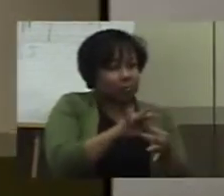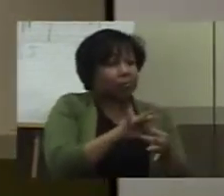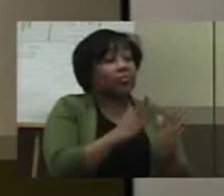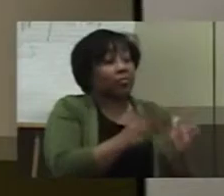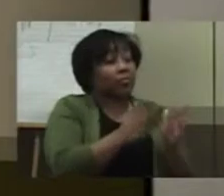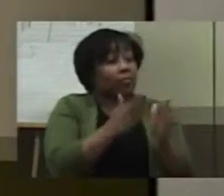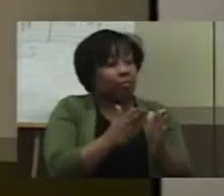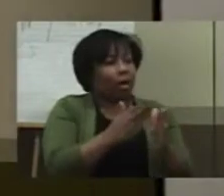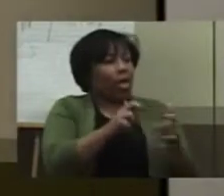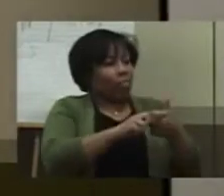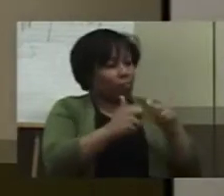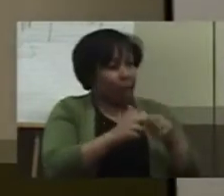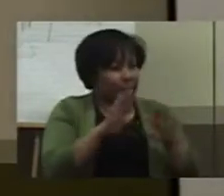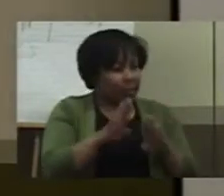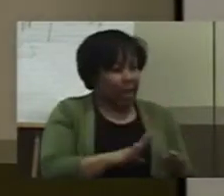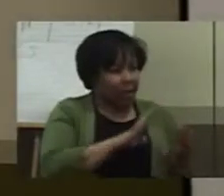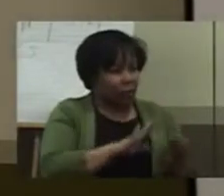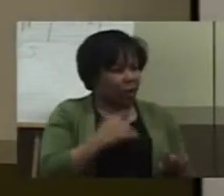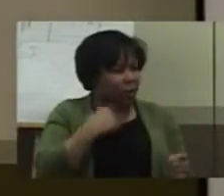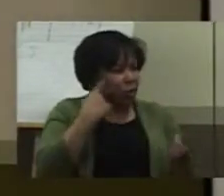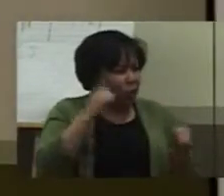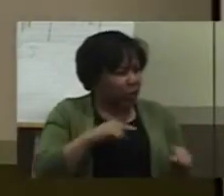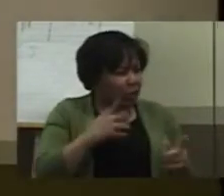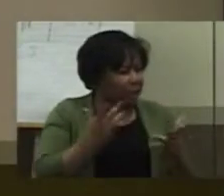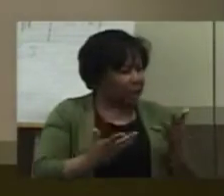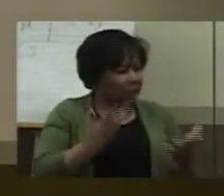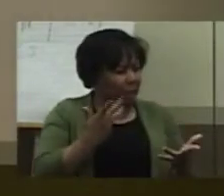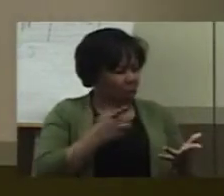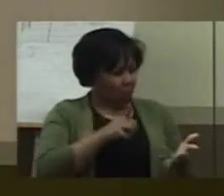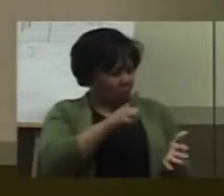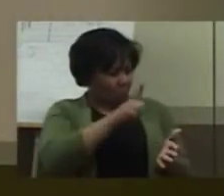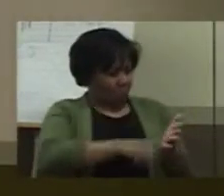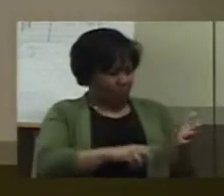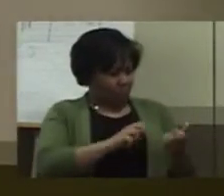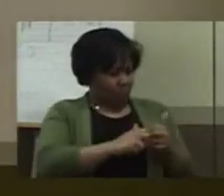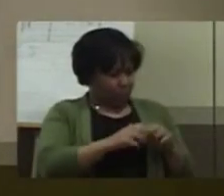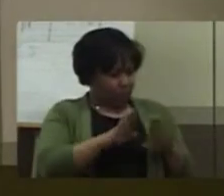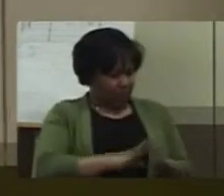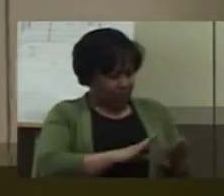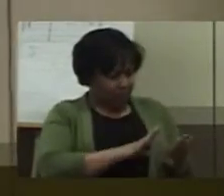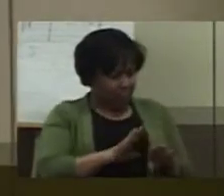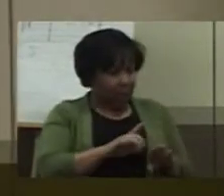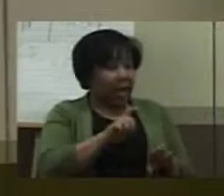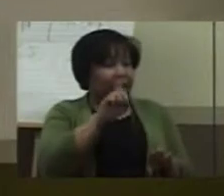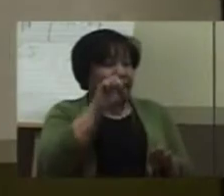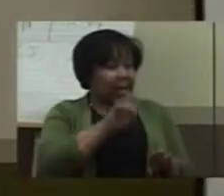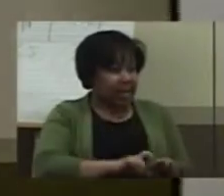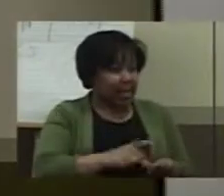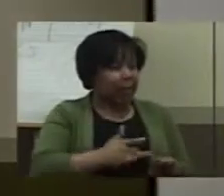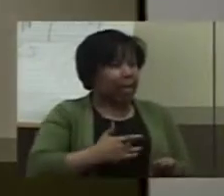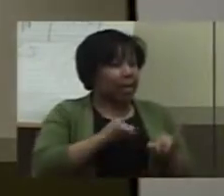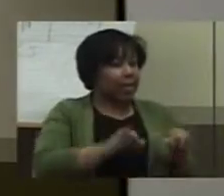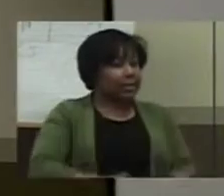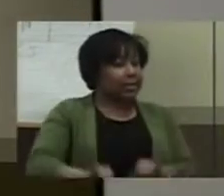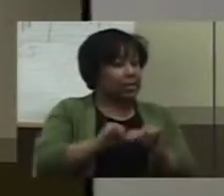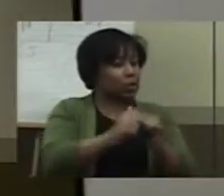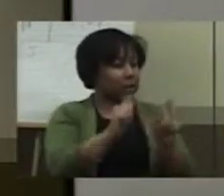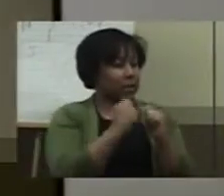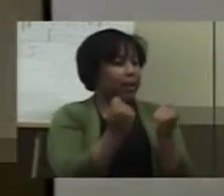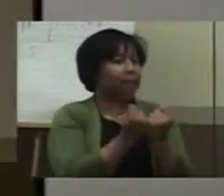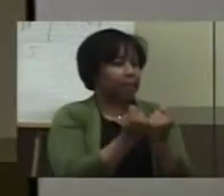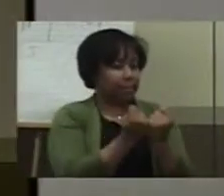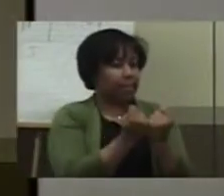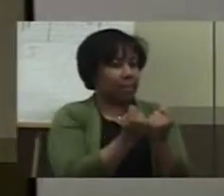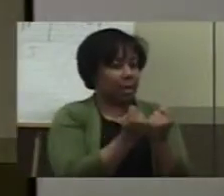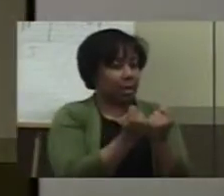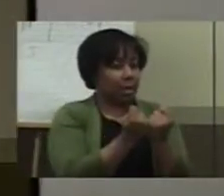behavior, and you have to agree on what that problem behavior is. Okay? Needs to be consensus among the team. And